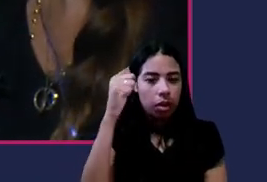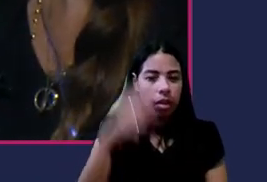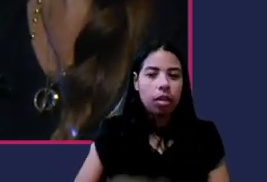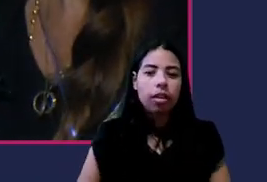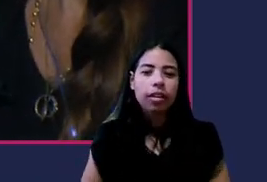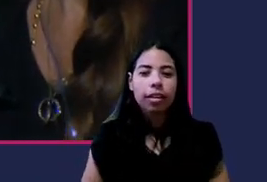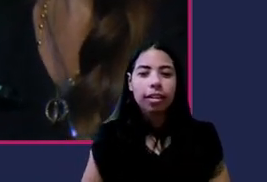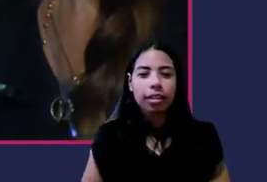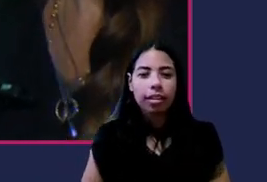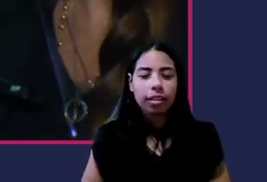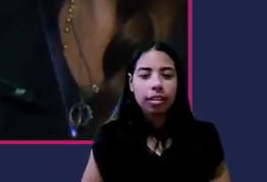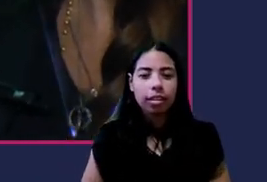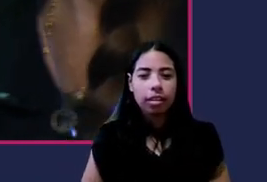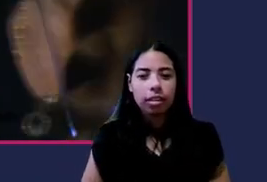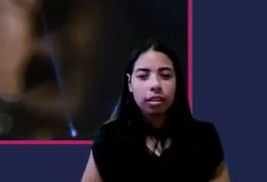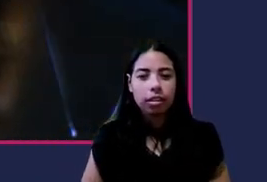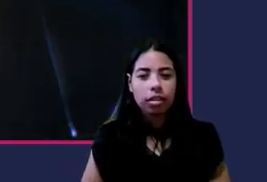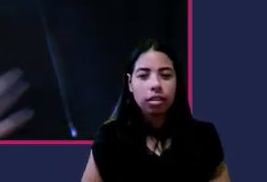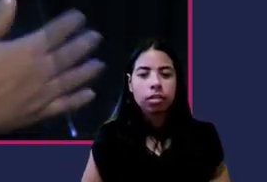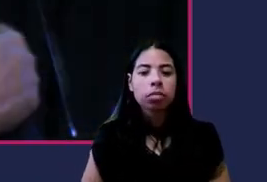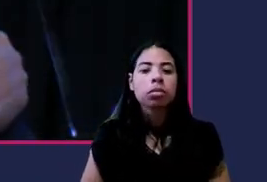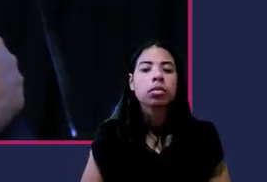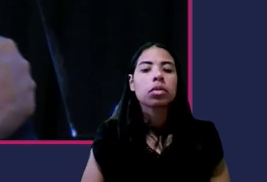Maria Rosa, the